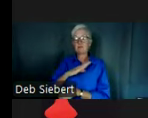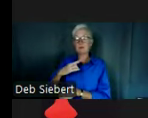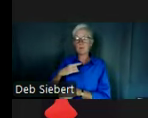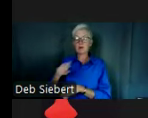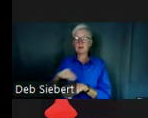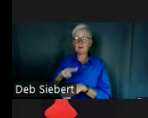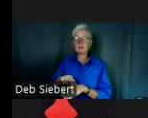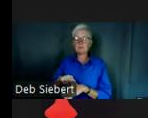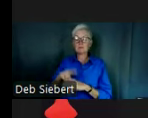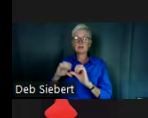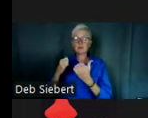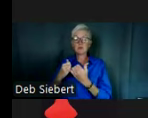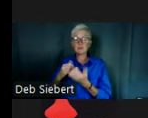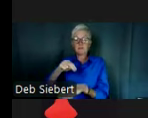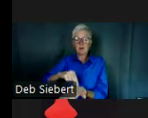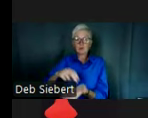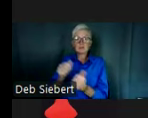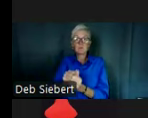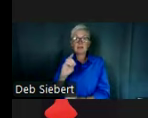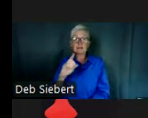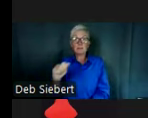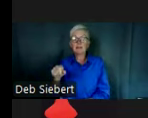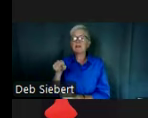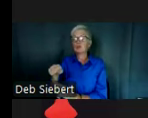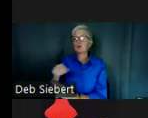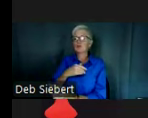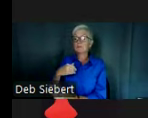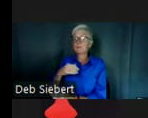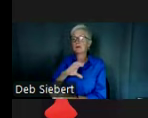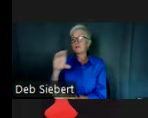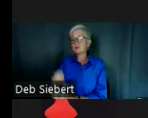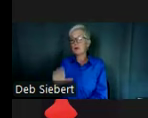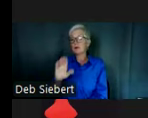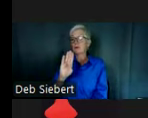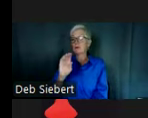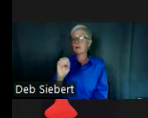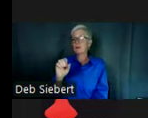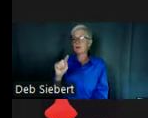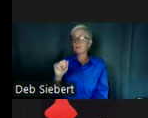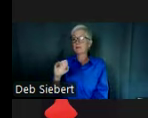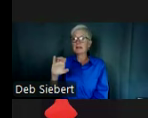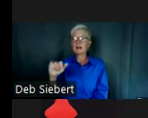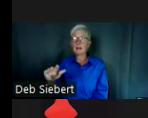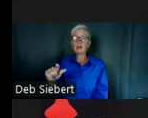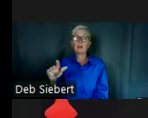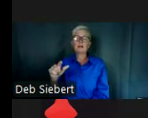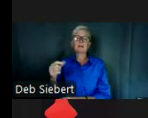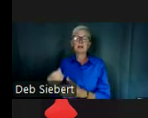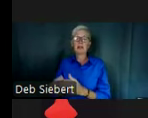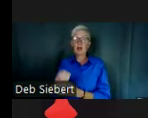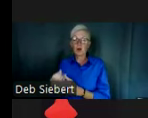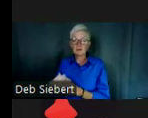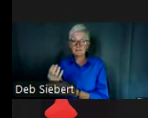Nurses with Disabilities. She is a member of the Chicago Botanical Garden Community Advisory Committee and serves on the AOD